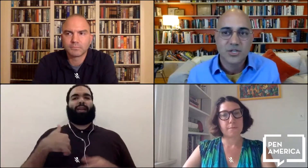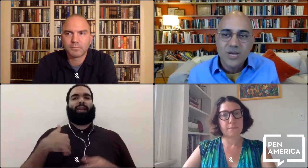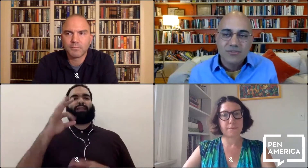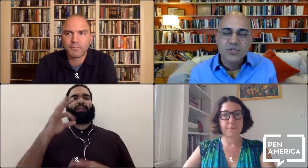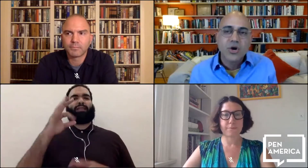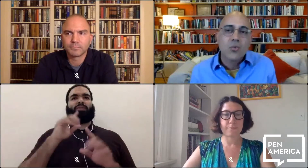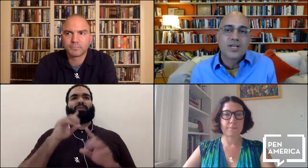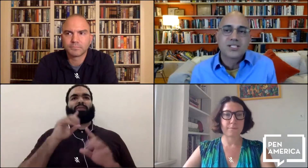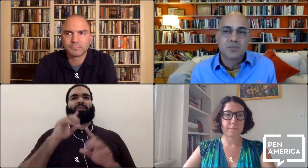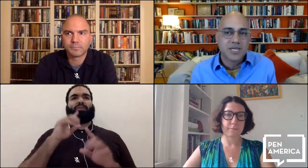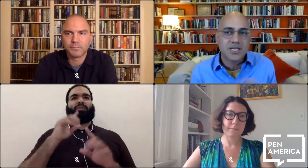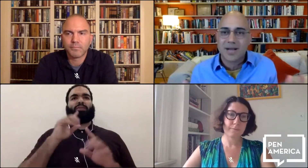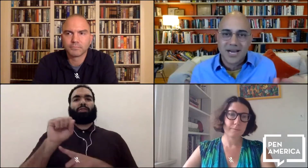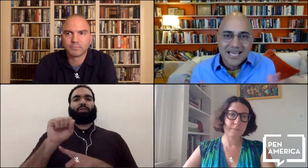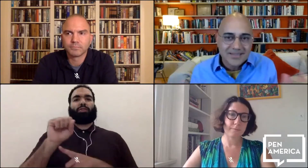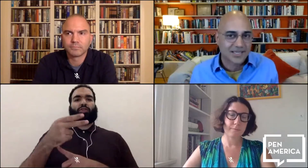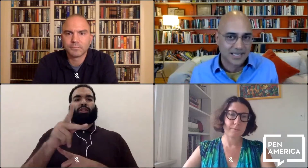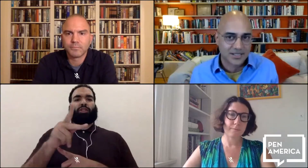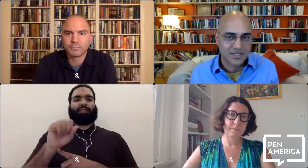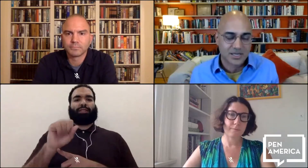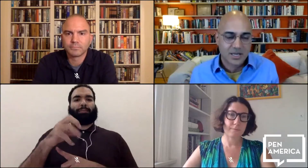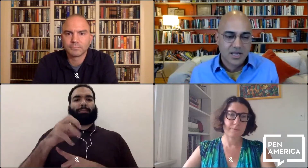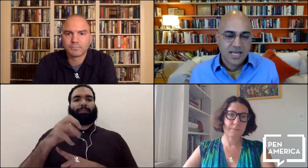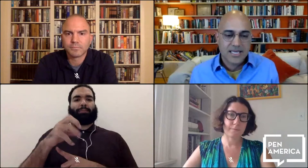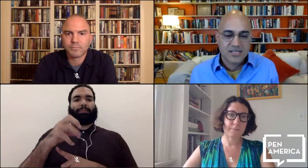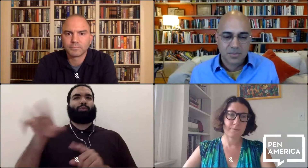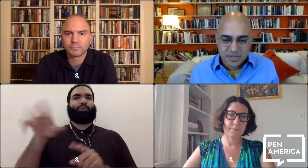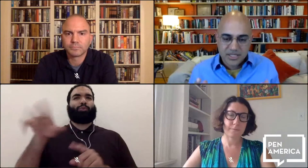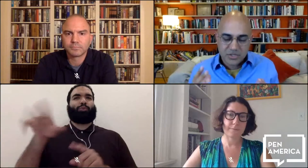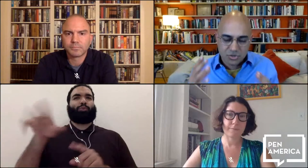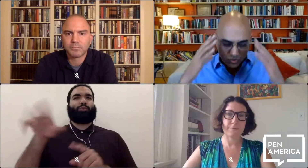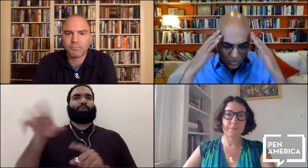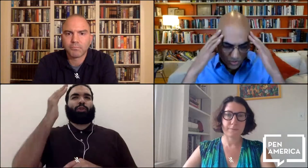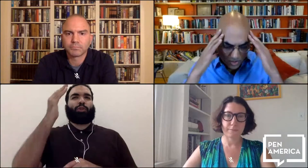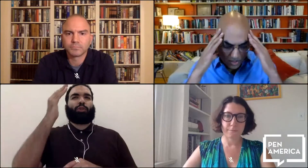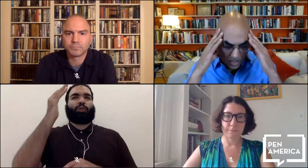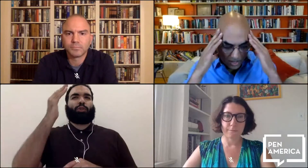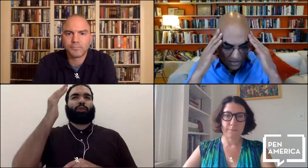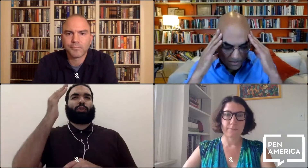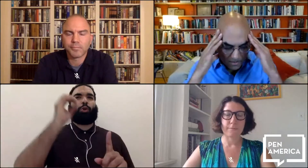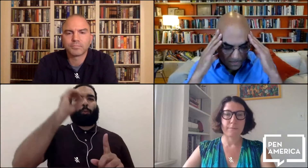Shakespeare is that you never know what his opinion about anything is. His ability to